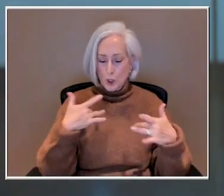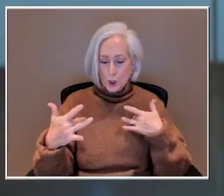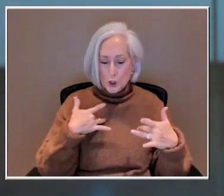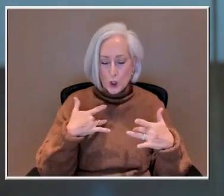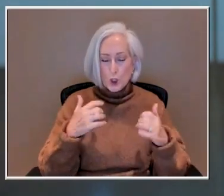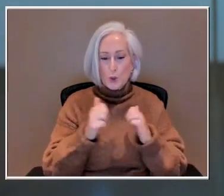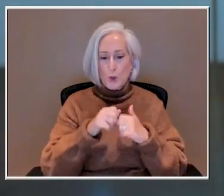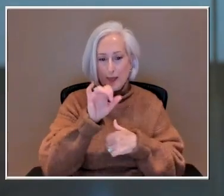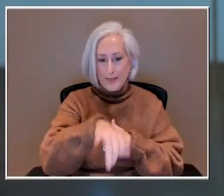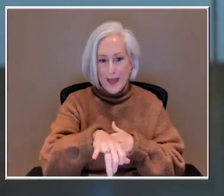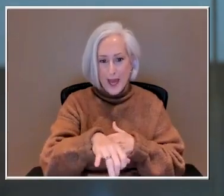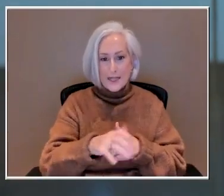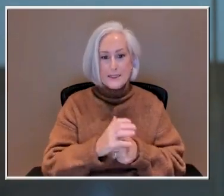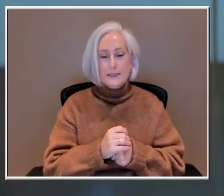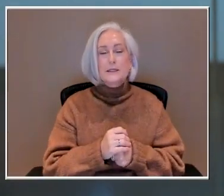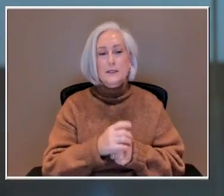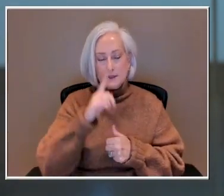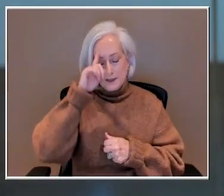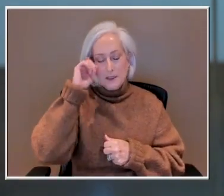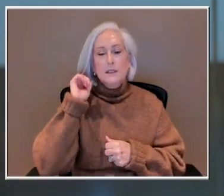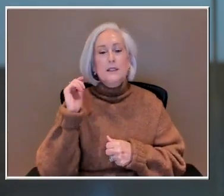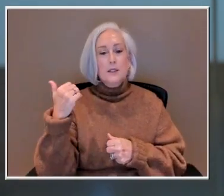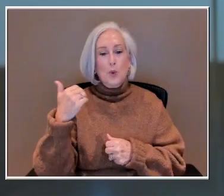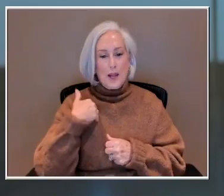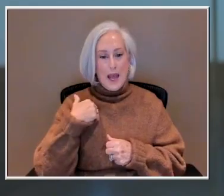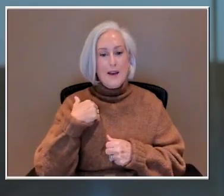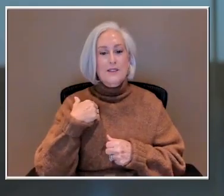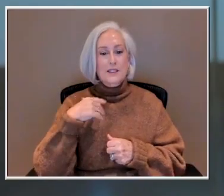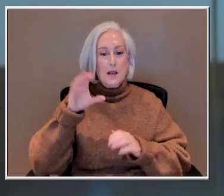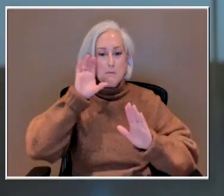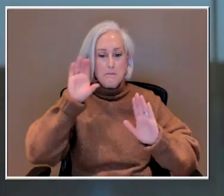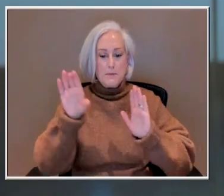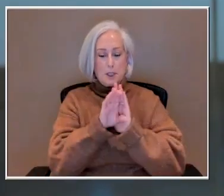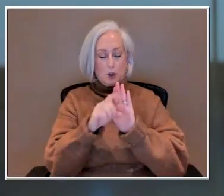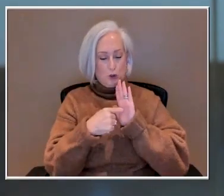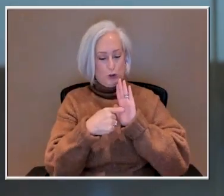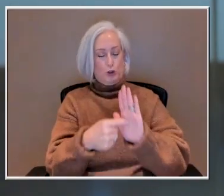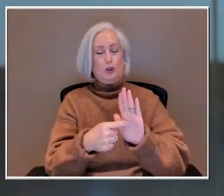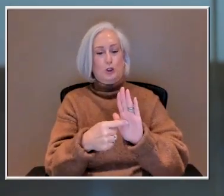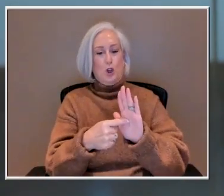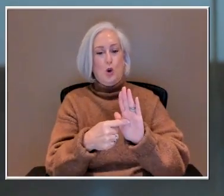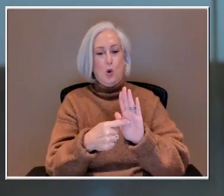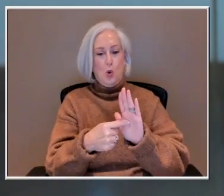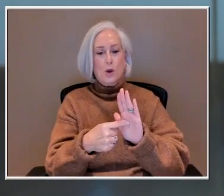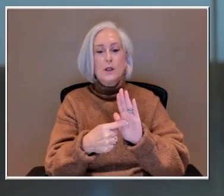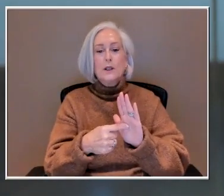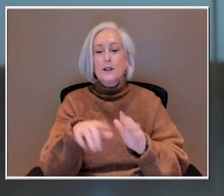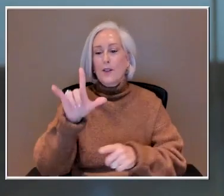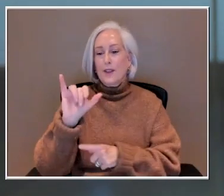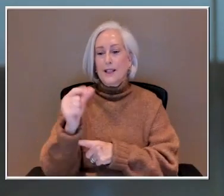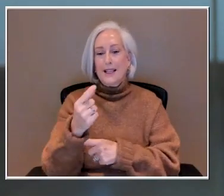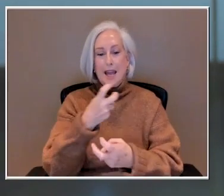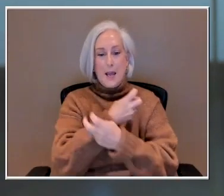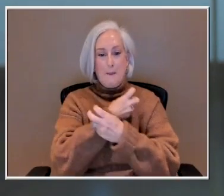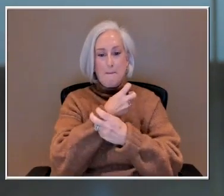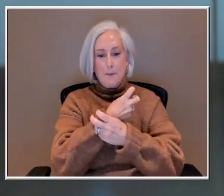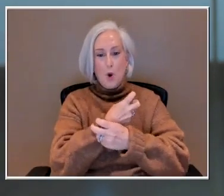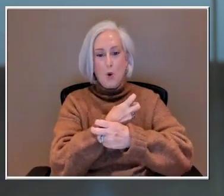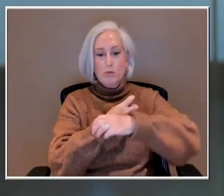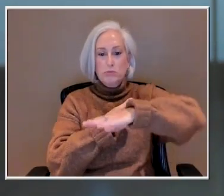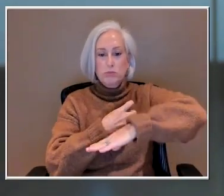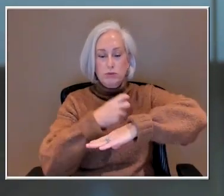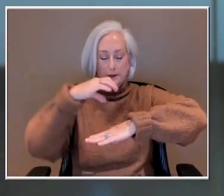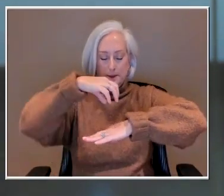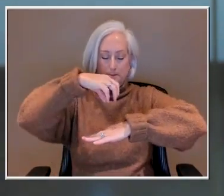And he got some imaging that demonstrated a large tumor in his leg bone, and that's when I first